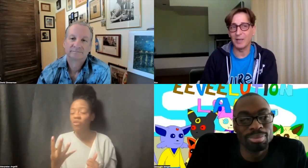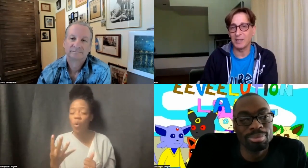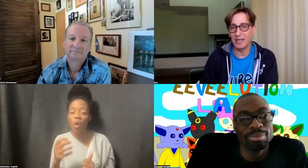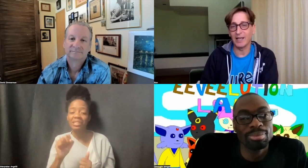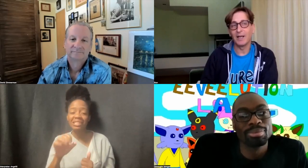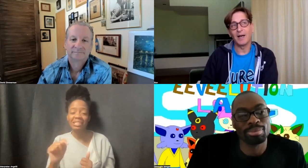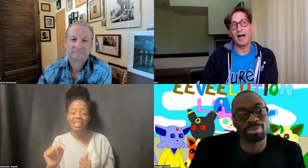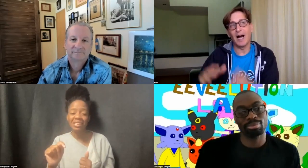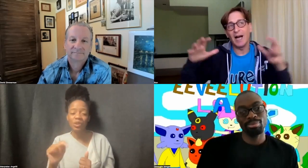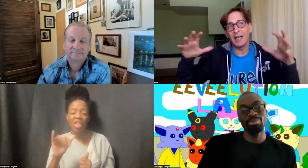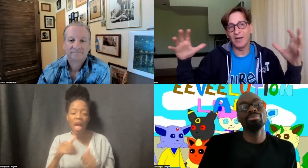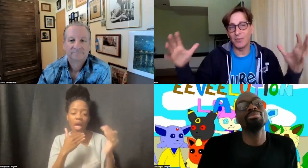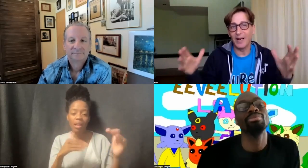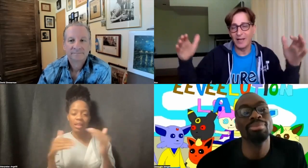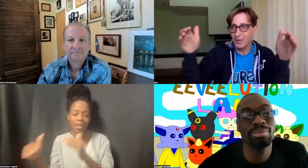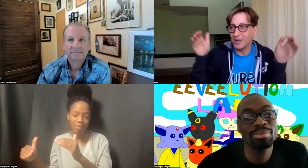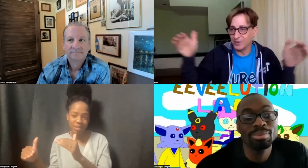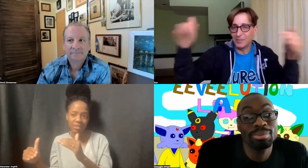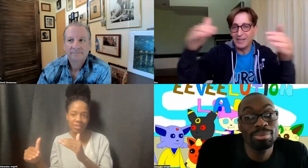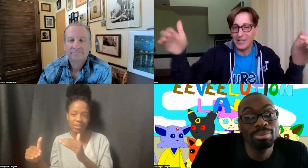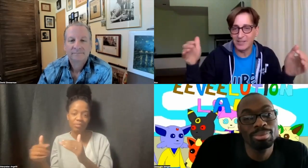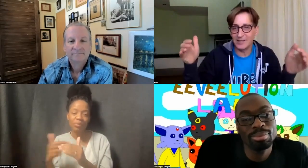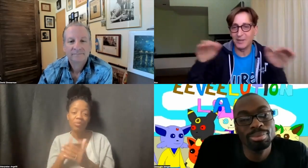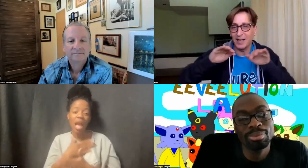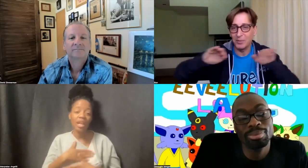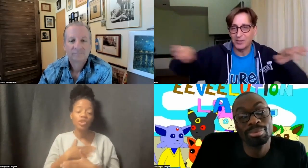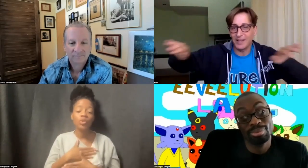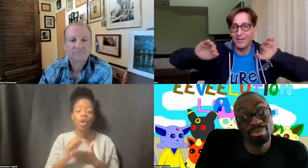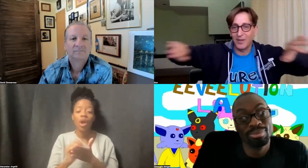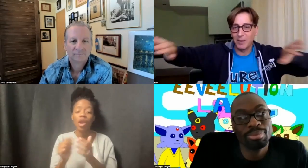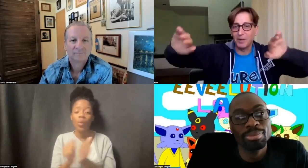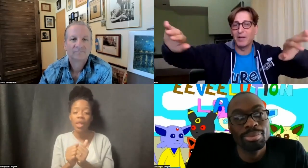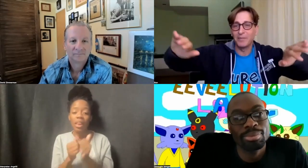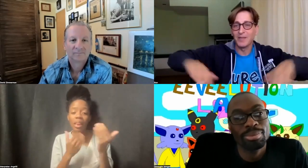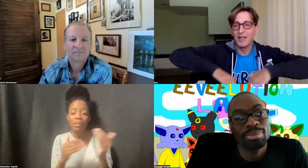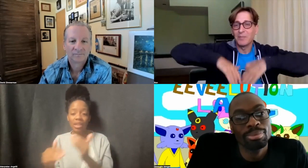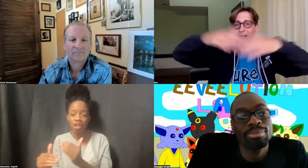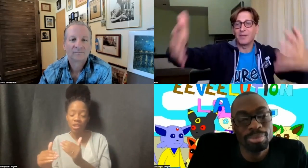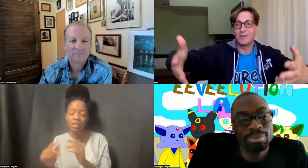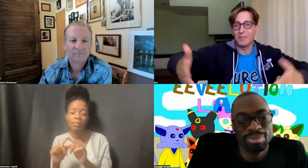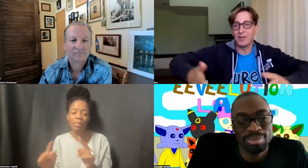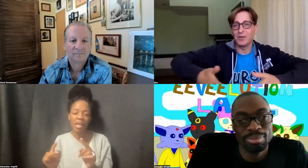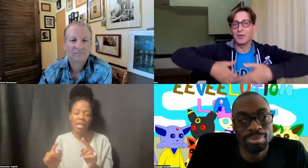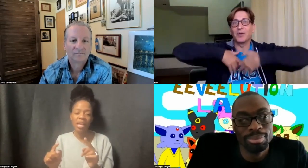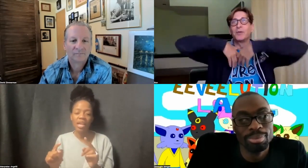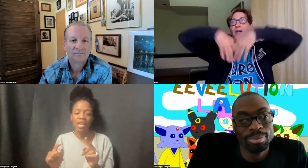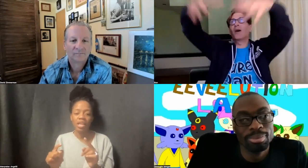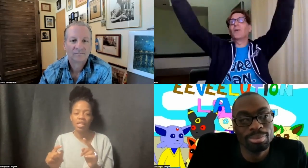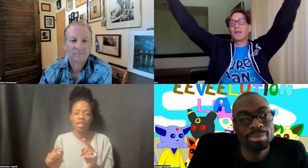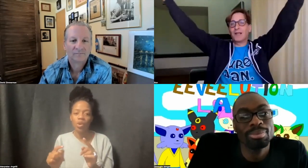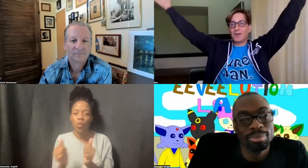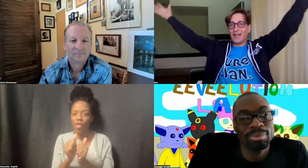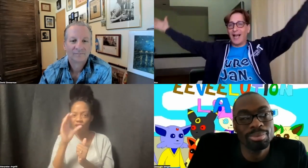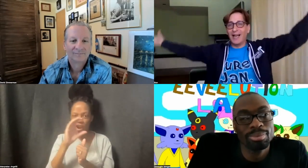very limiting. I like writing with those limitations and kind of pushing the envelope a little bit. But like with something you're doing, you can